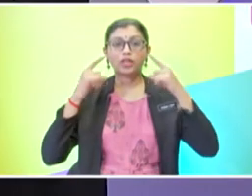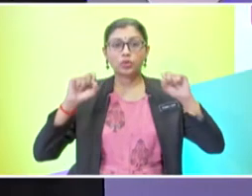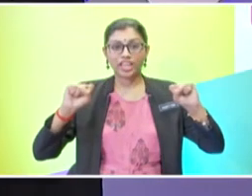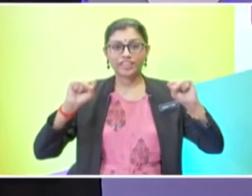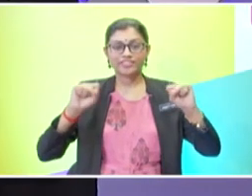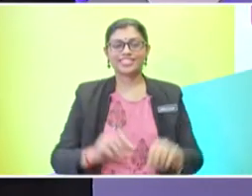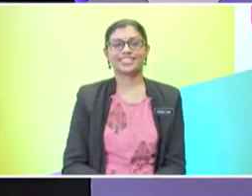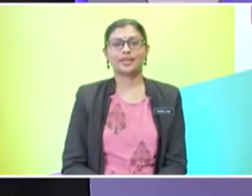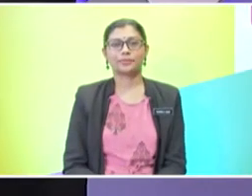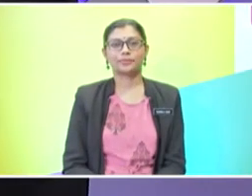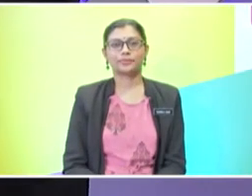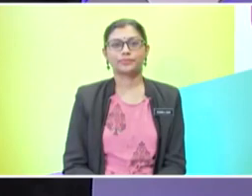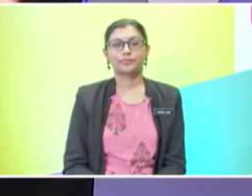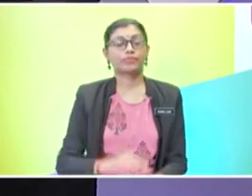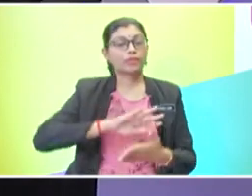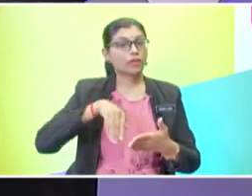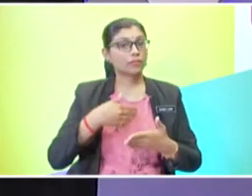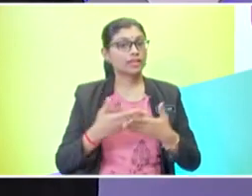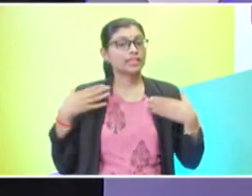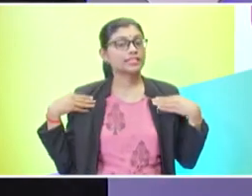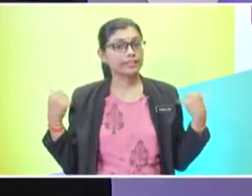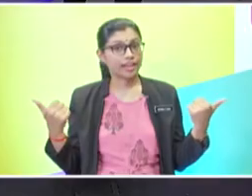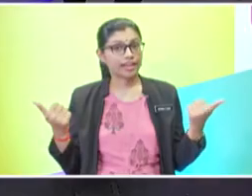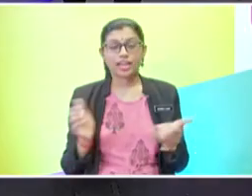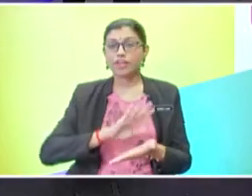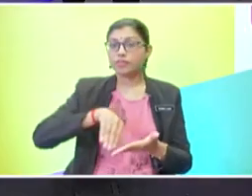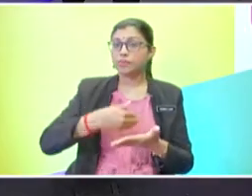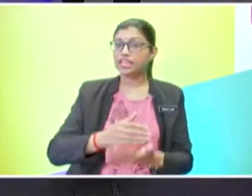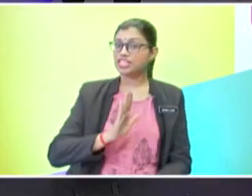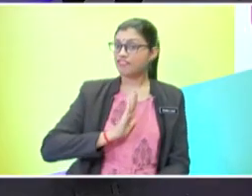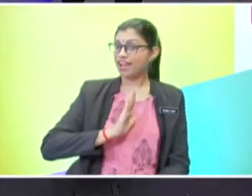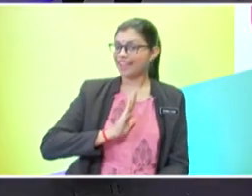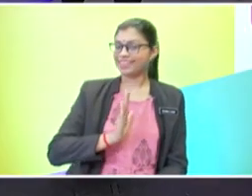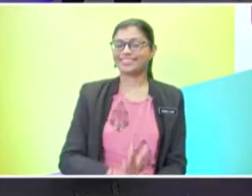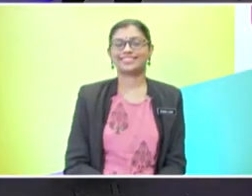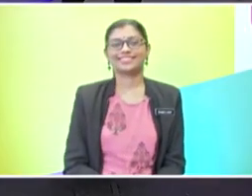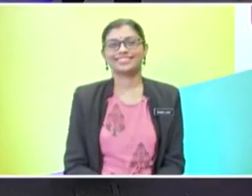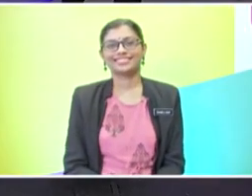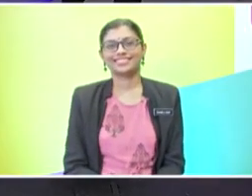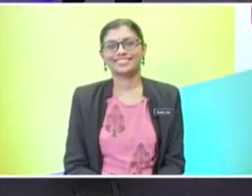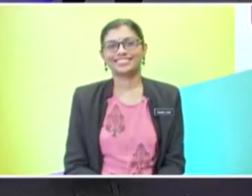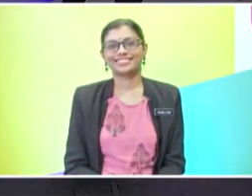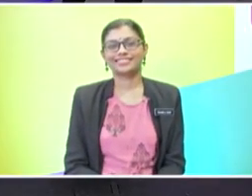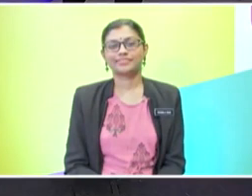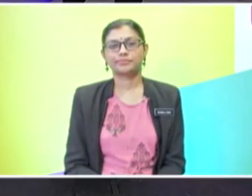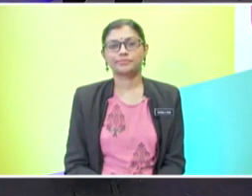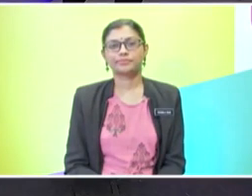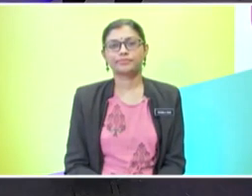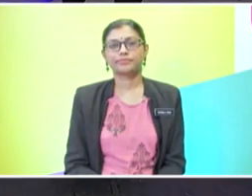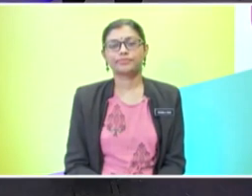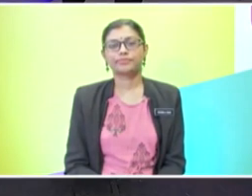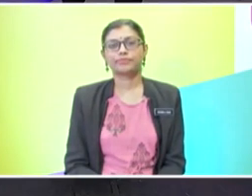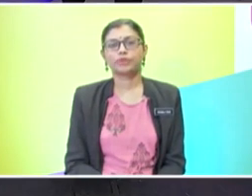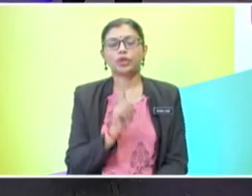Hi Sean. How are you doing today? I'm great, how about you? You're looking good today. Thank you so much, and so do you. Actually, I have a very, very